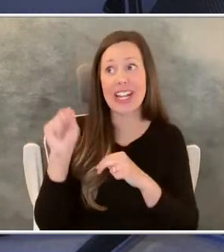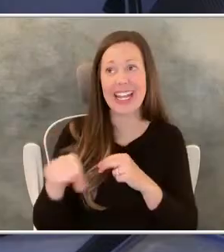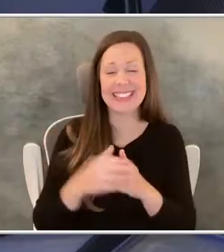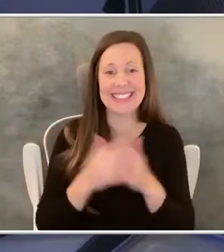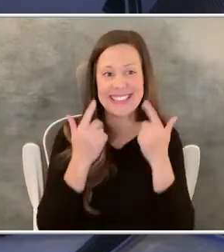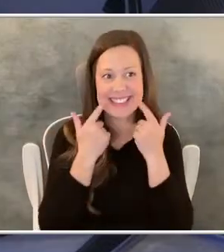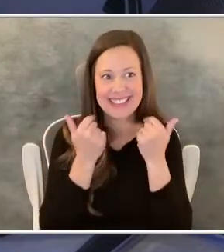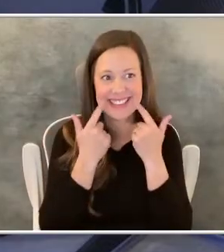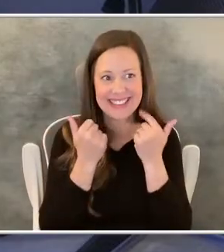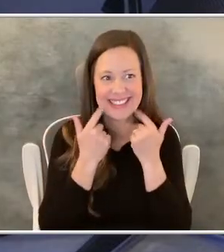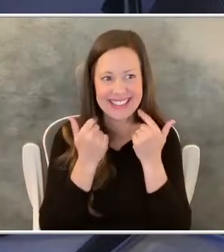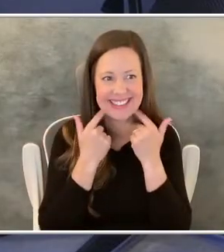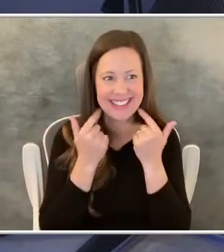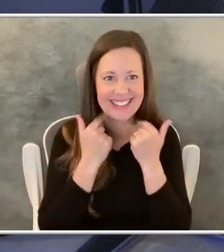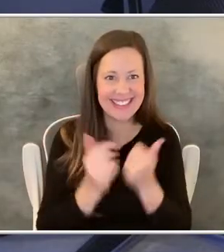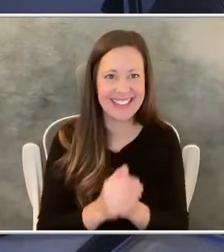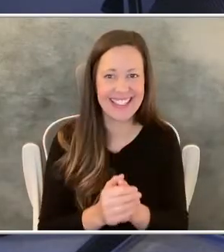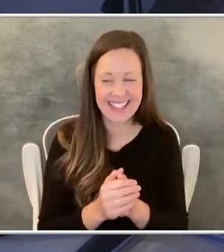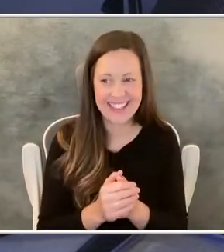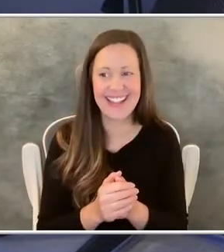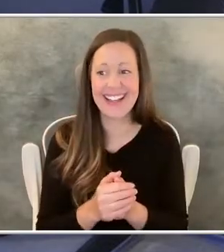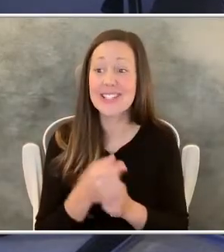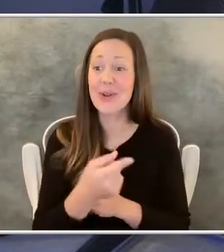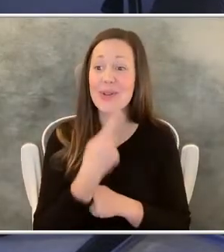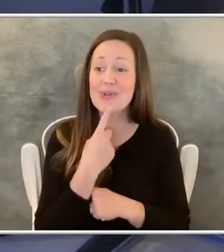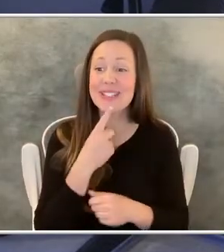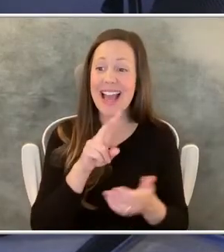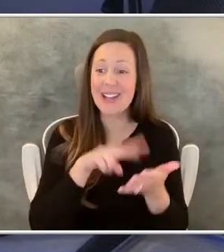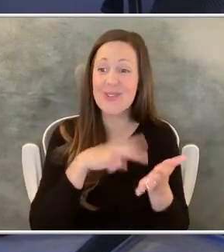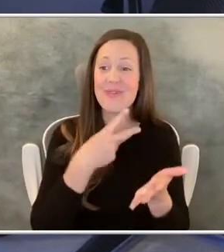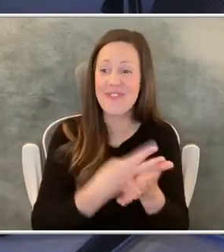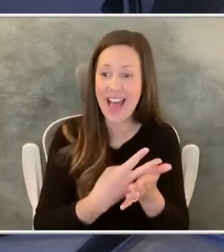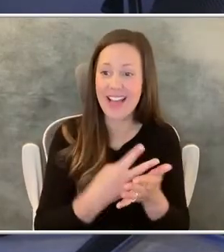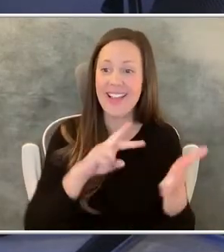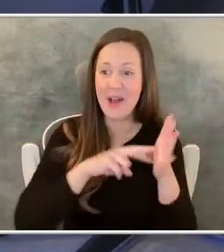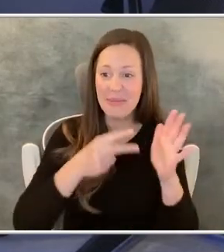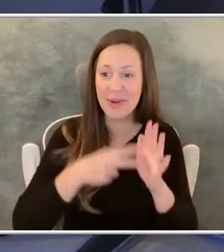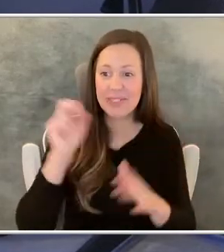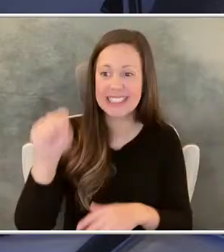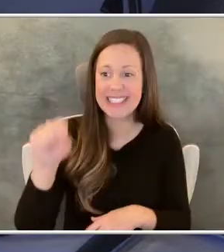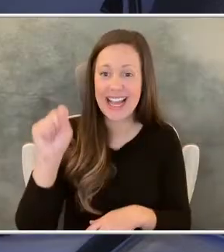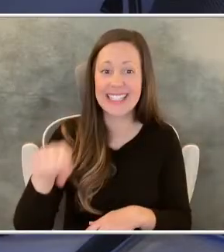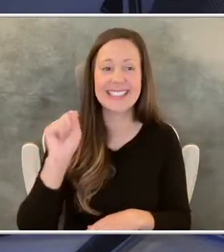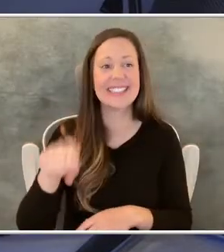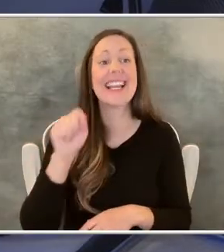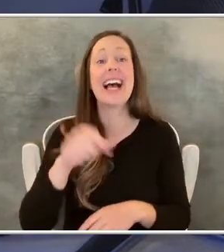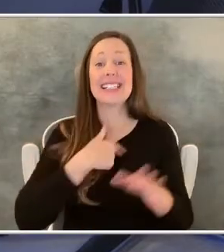tactic. Oh, I like your, okay. Yeah, I was like, okay, so this doesn't really mean that I fell, because